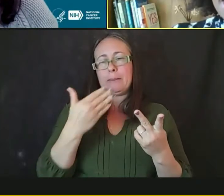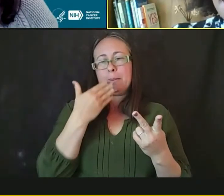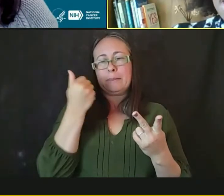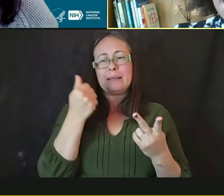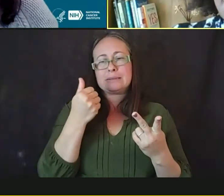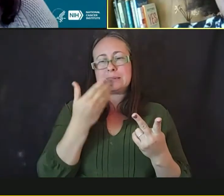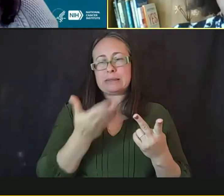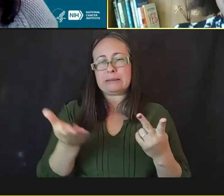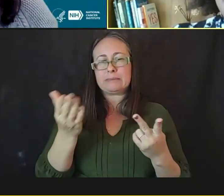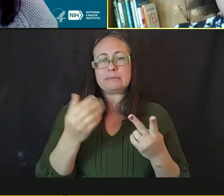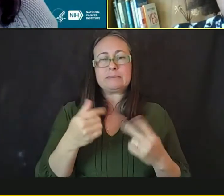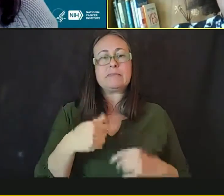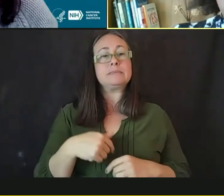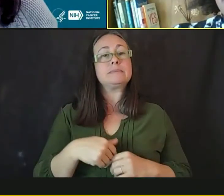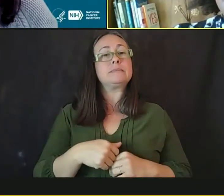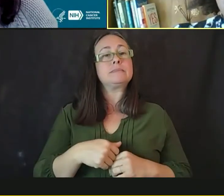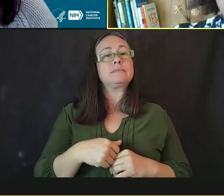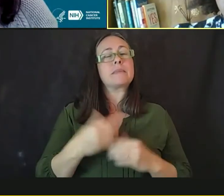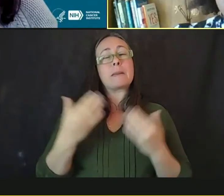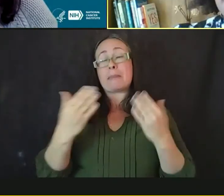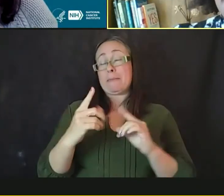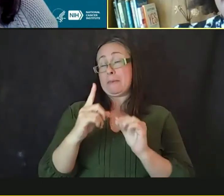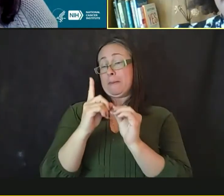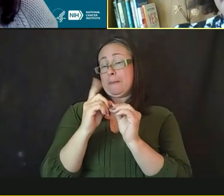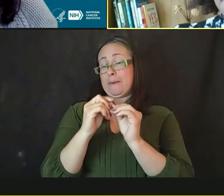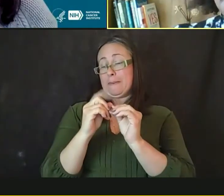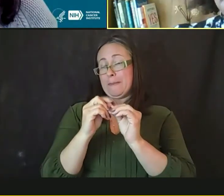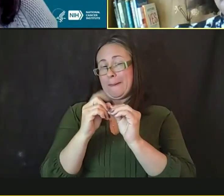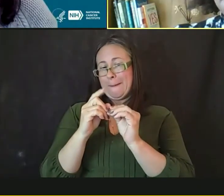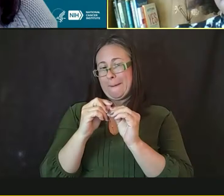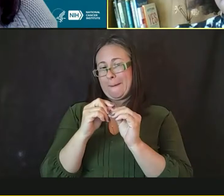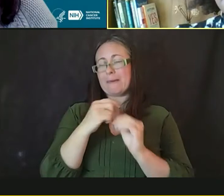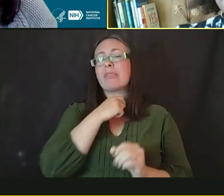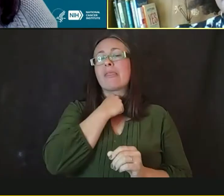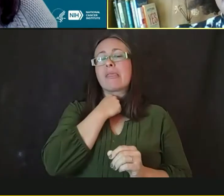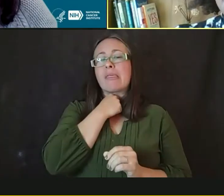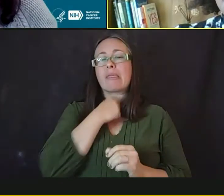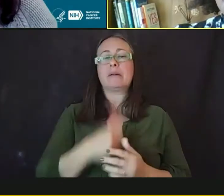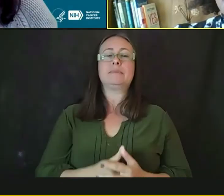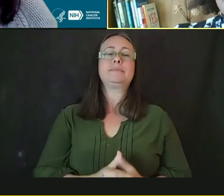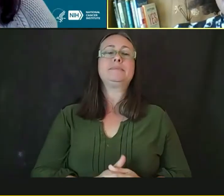So let me get maybe one more.